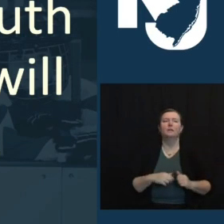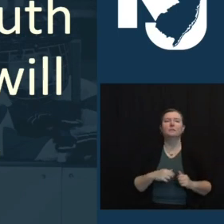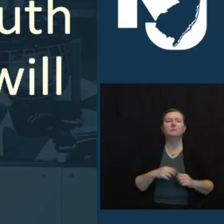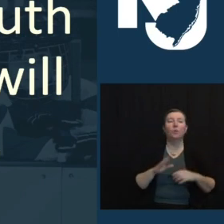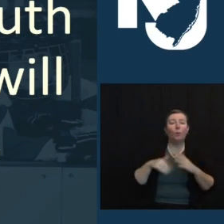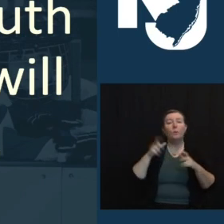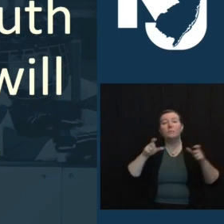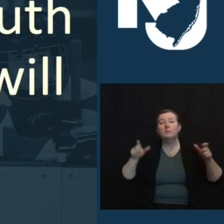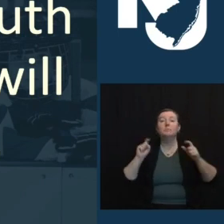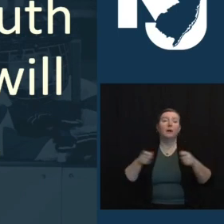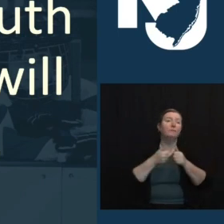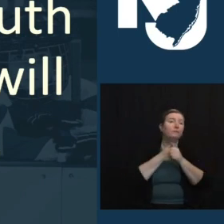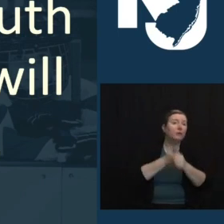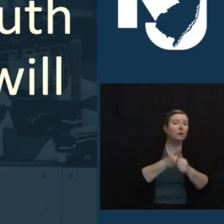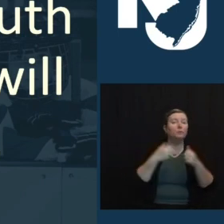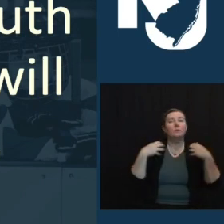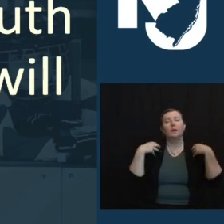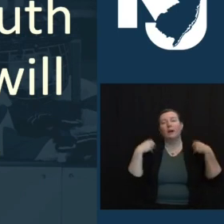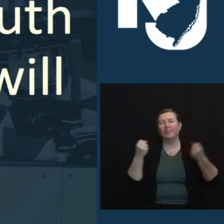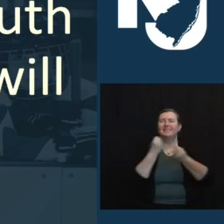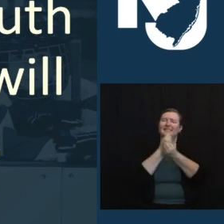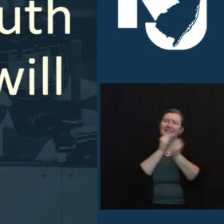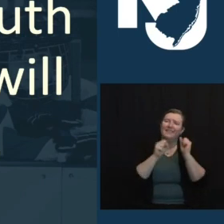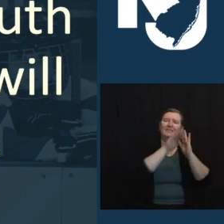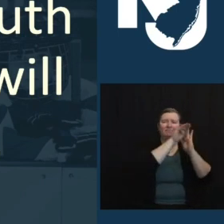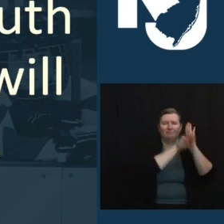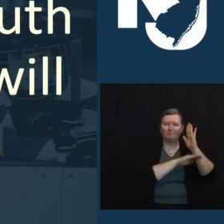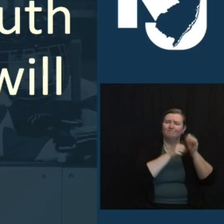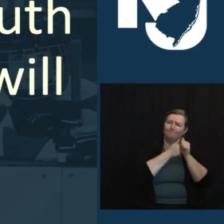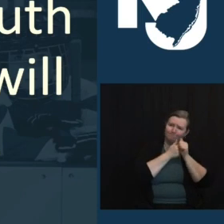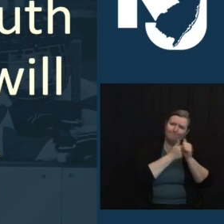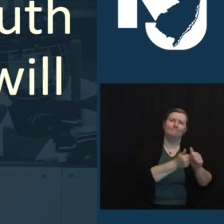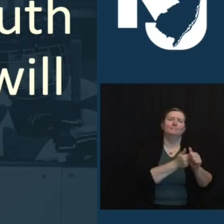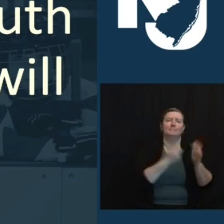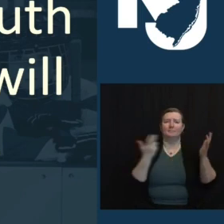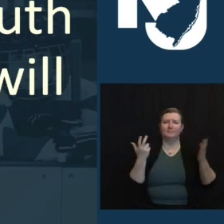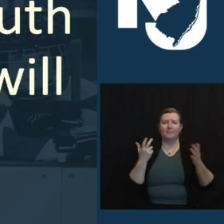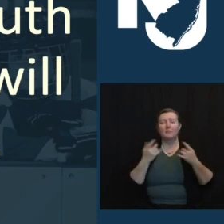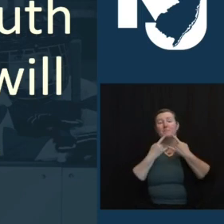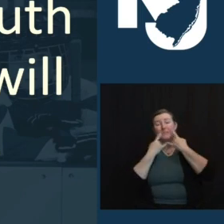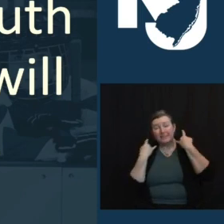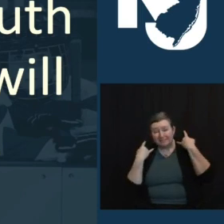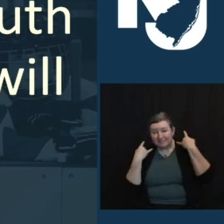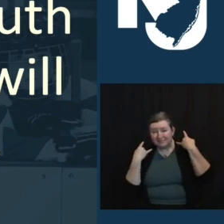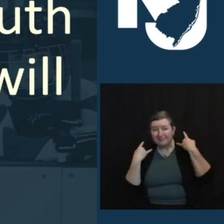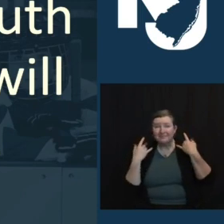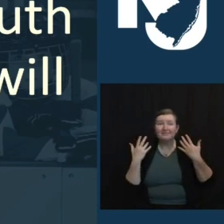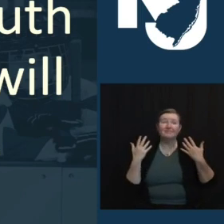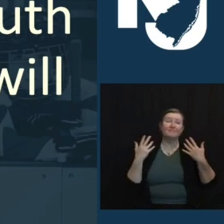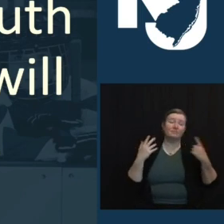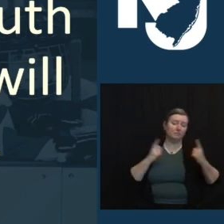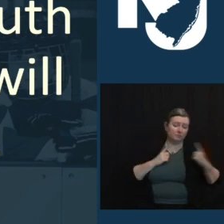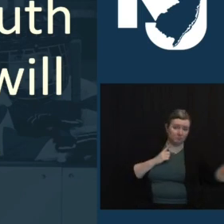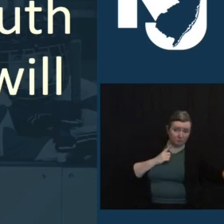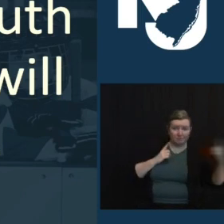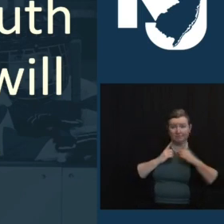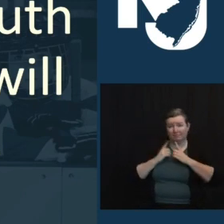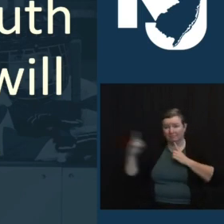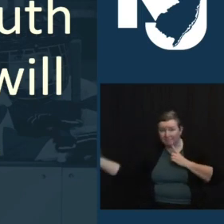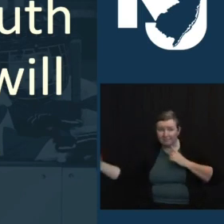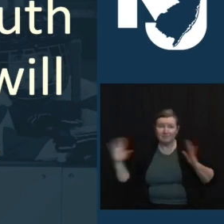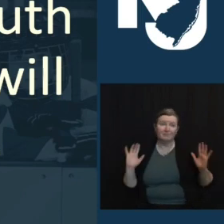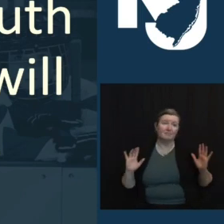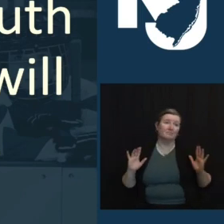safety protocols for sports activities, which require attendees to wear masks and social distance, and athletes to wear masks when